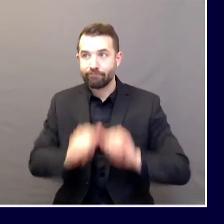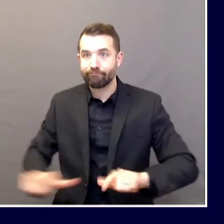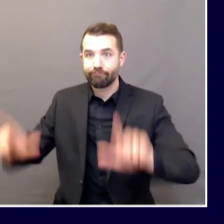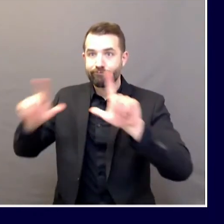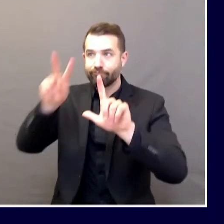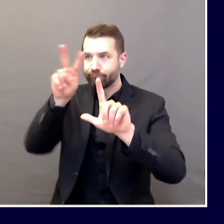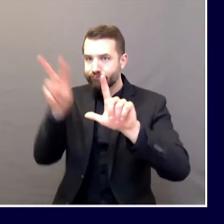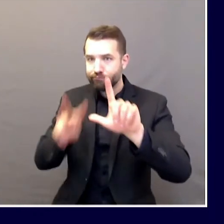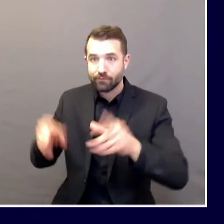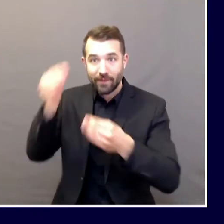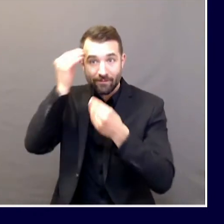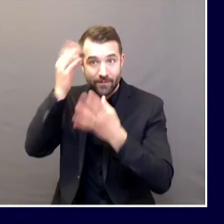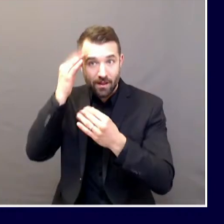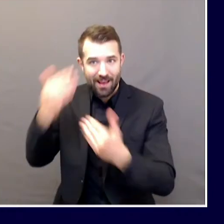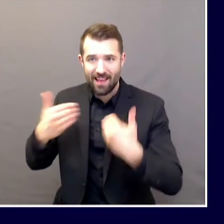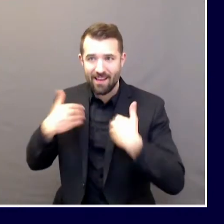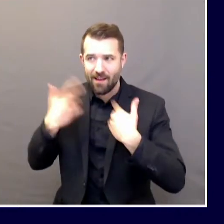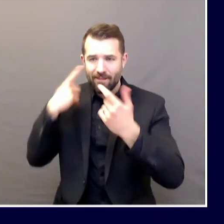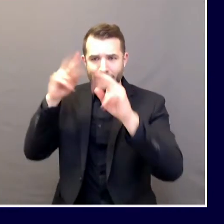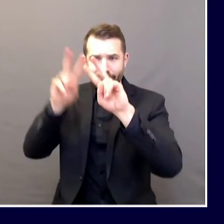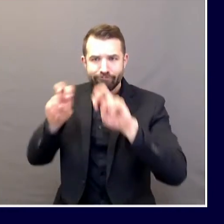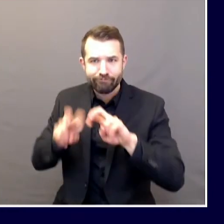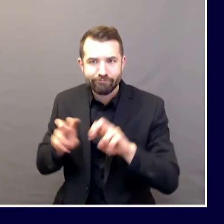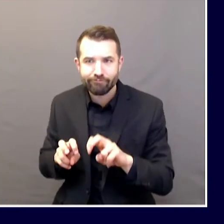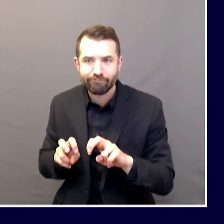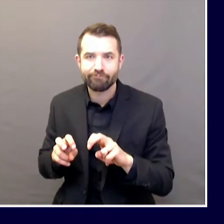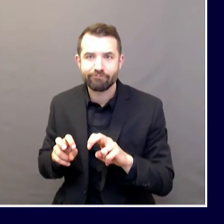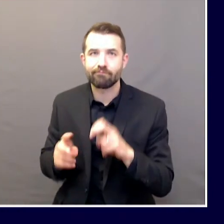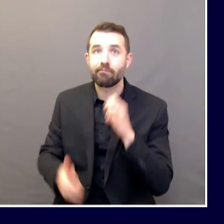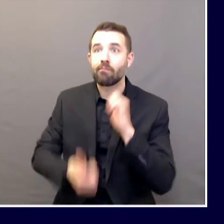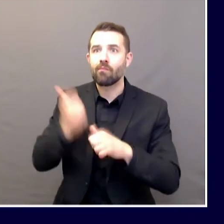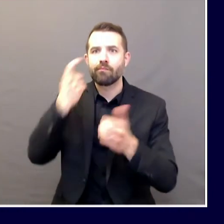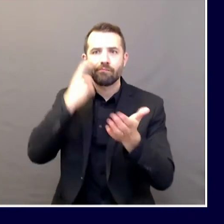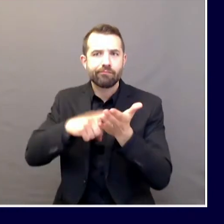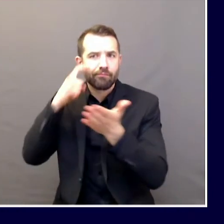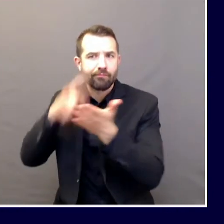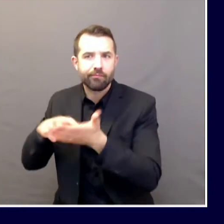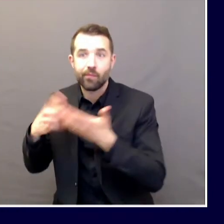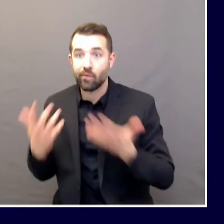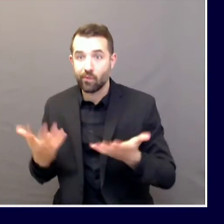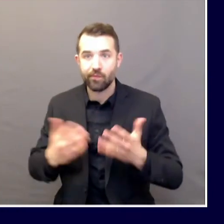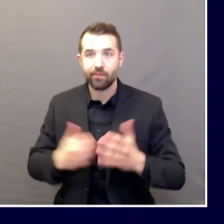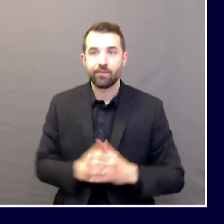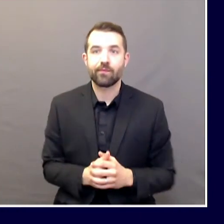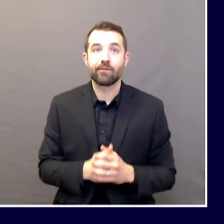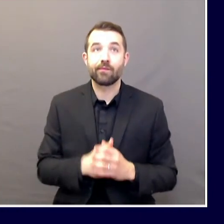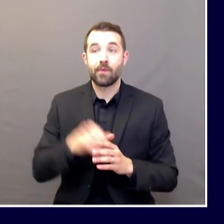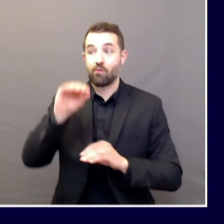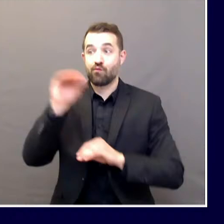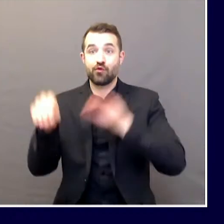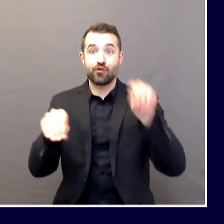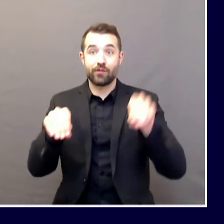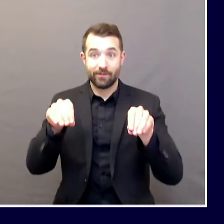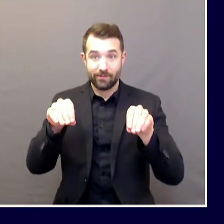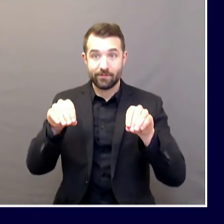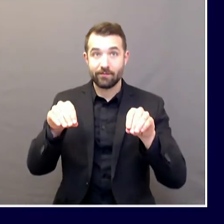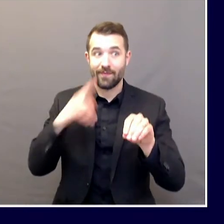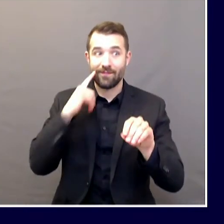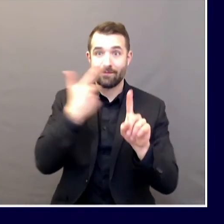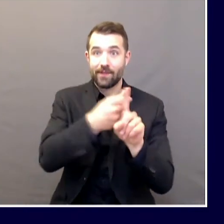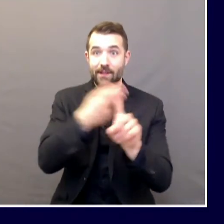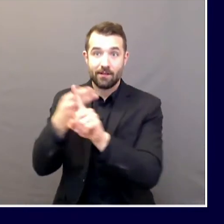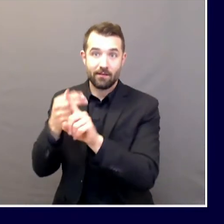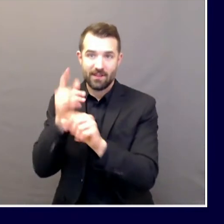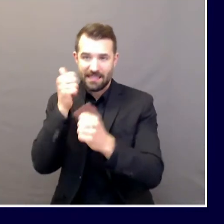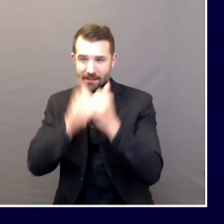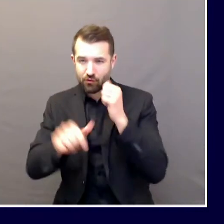scrutinizing it, what stood out to me is not that there are differences in vaccination rates. That is unfortunately going to happen. Not every county